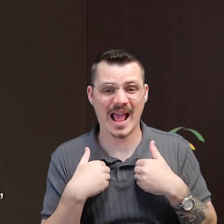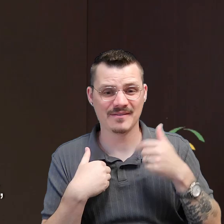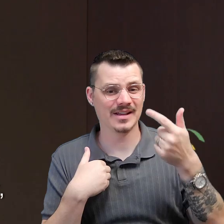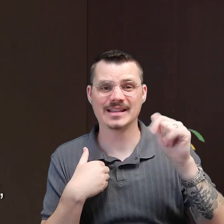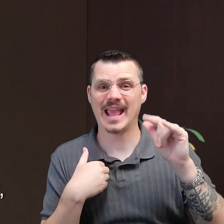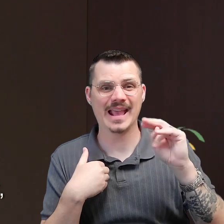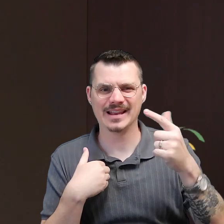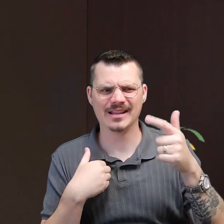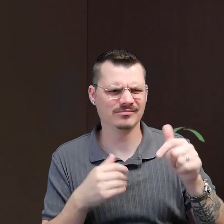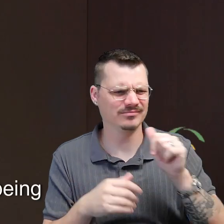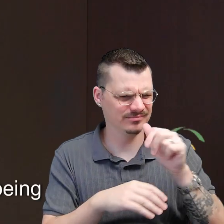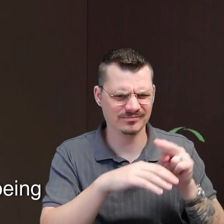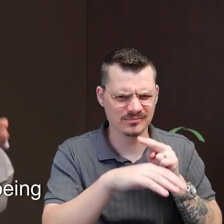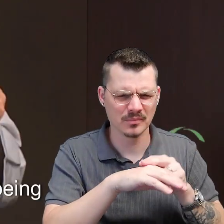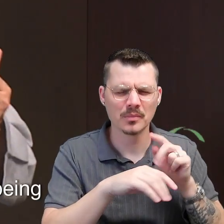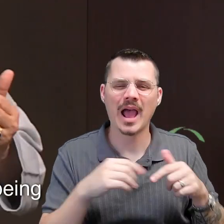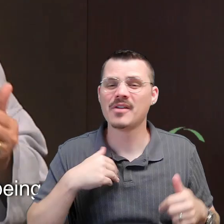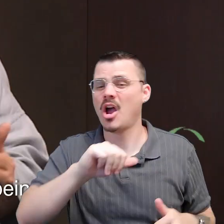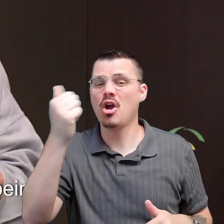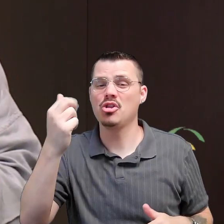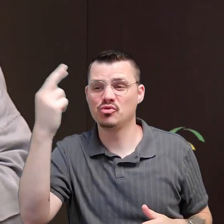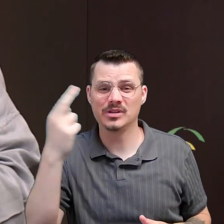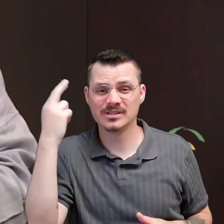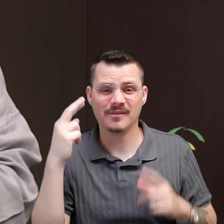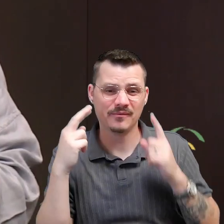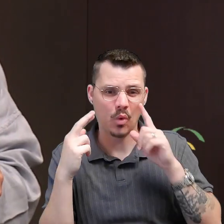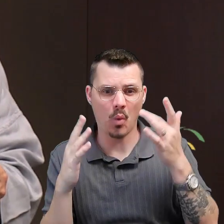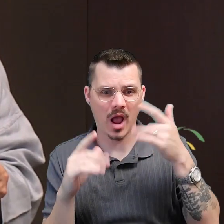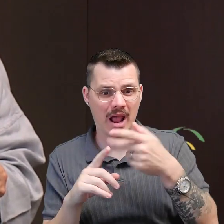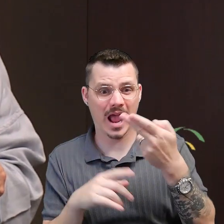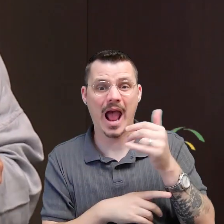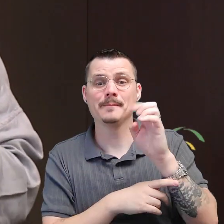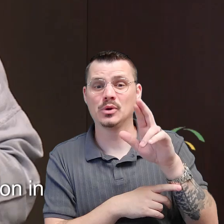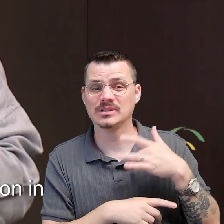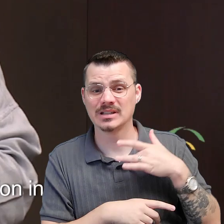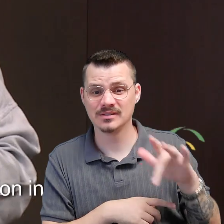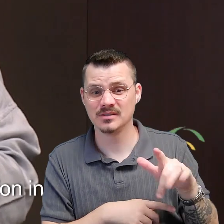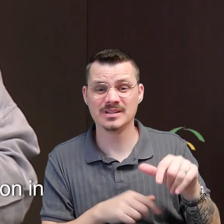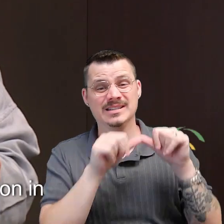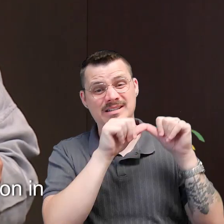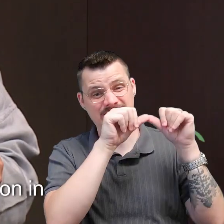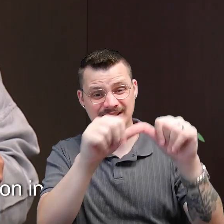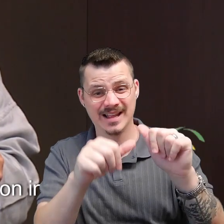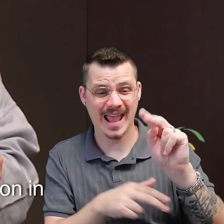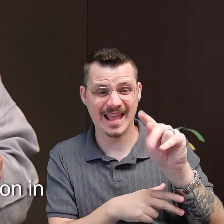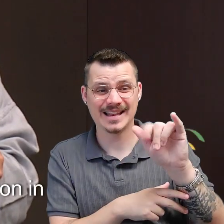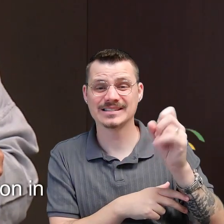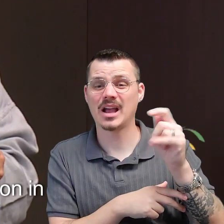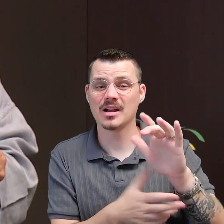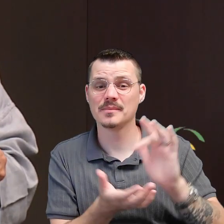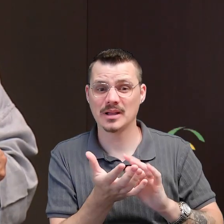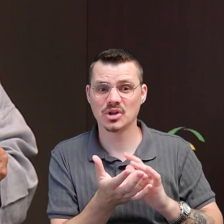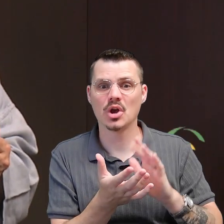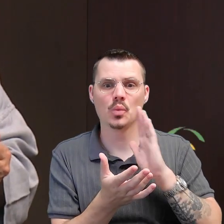a gating abnormality, but they have some other reason for being hypersensitive, ongoing use of antipsychotic medication